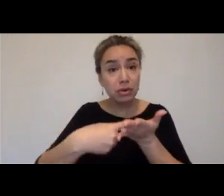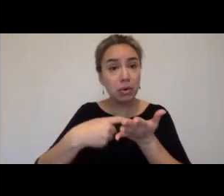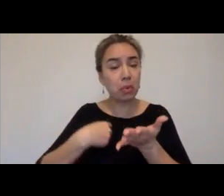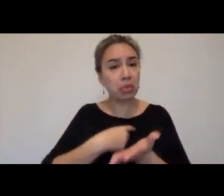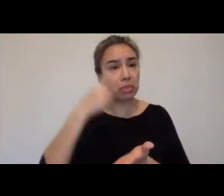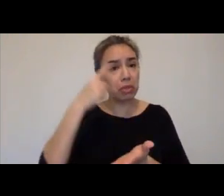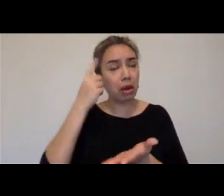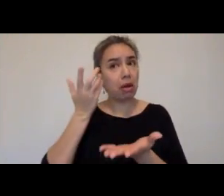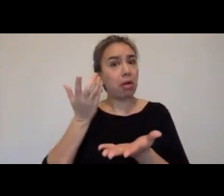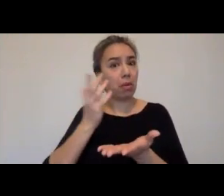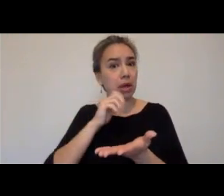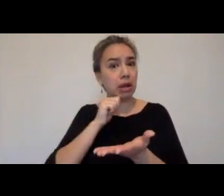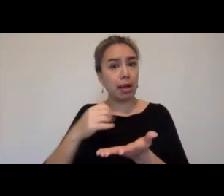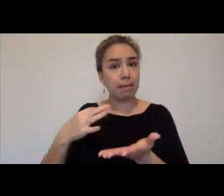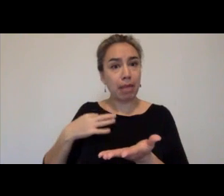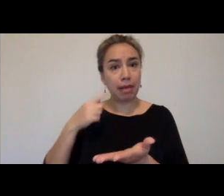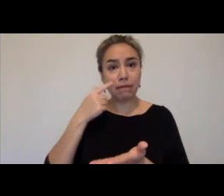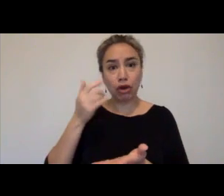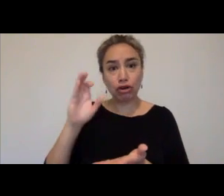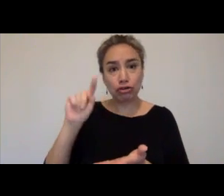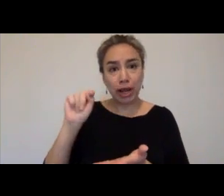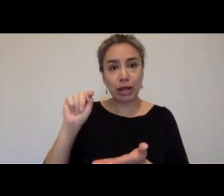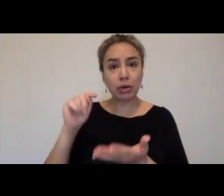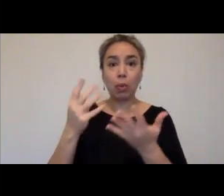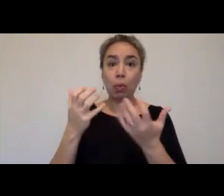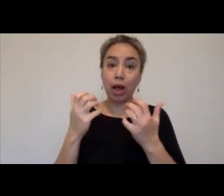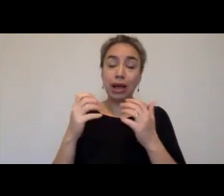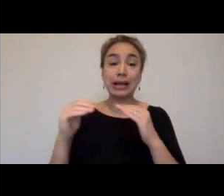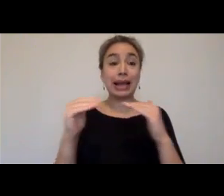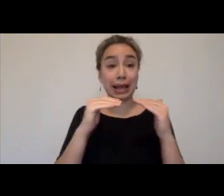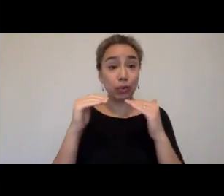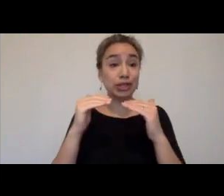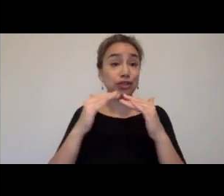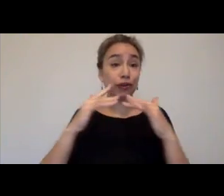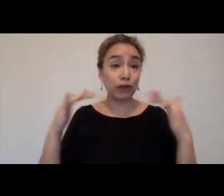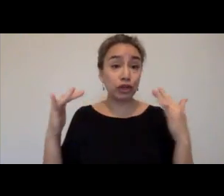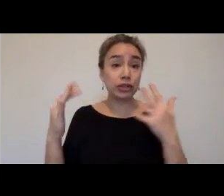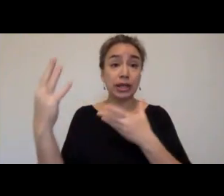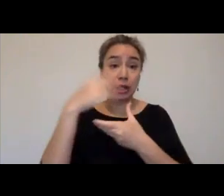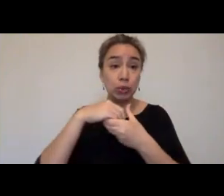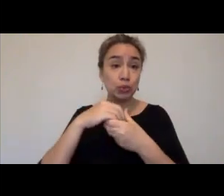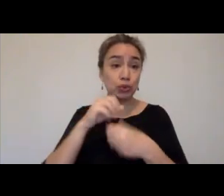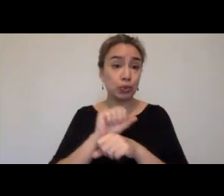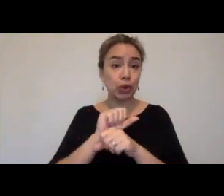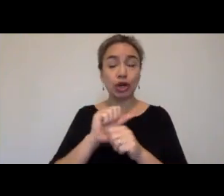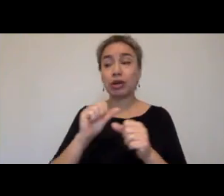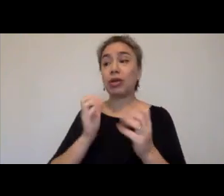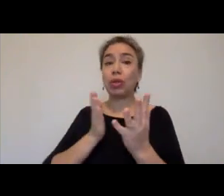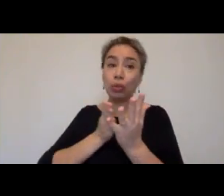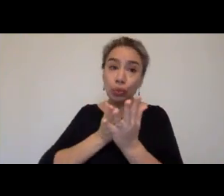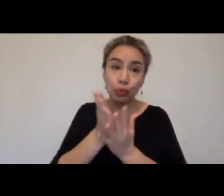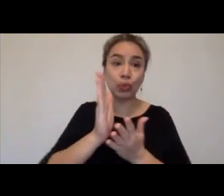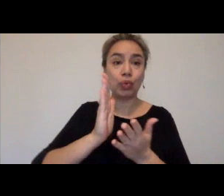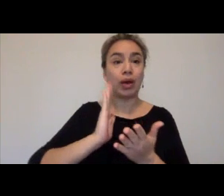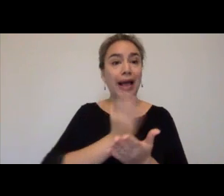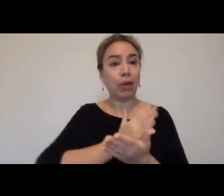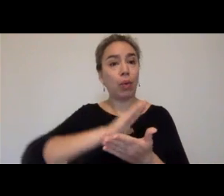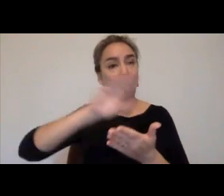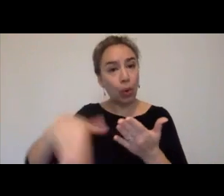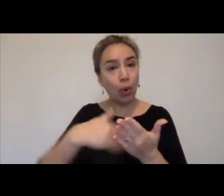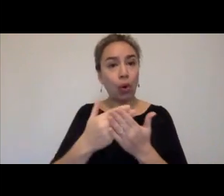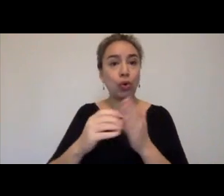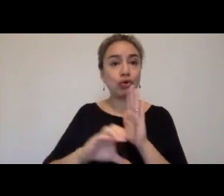to do equity, diversity, and inclusion work across the entire curriculum and even beyond,